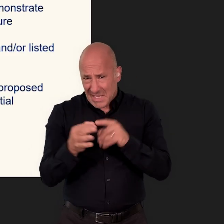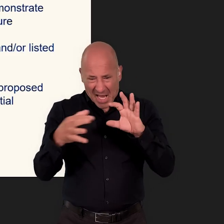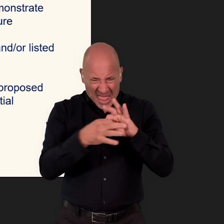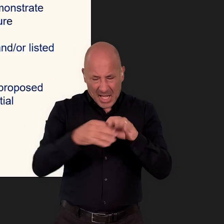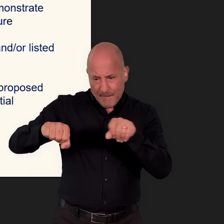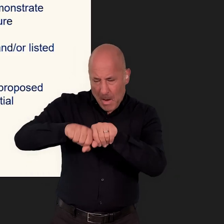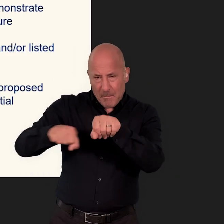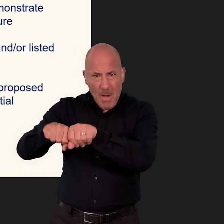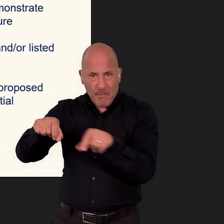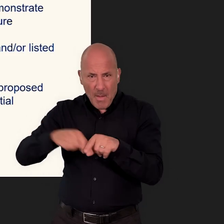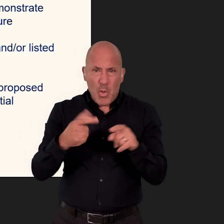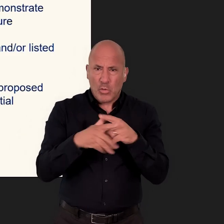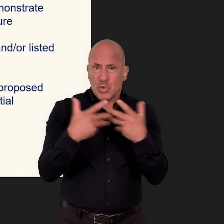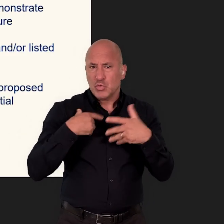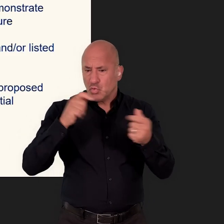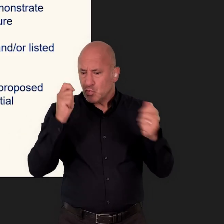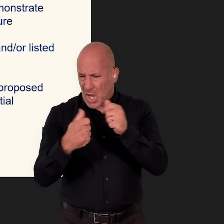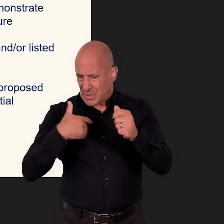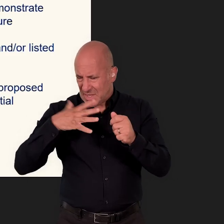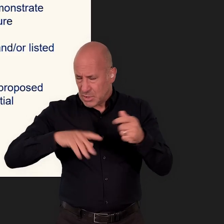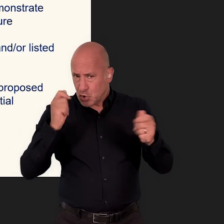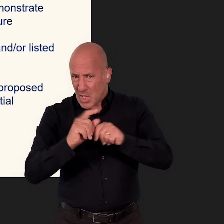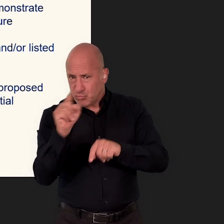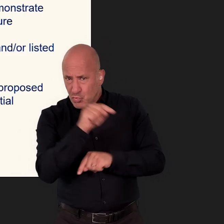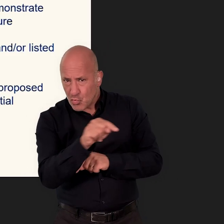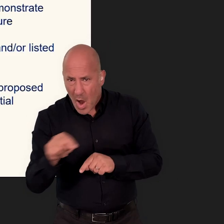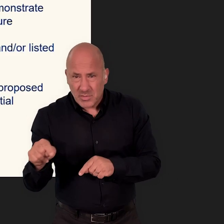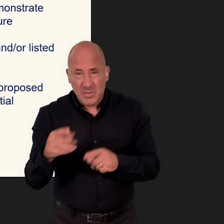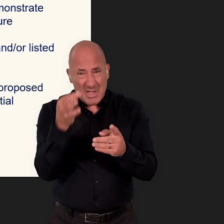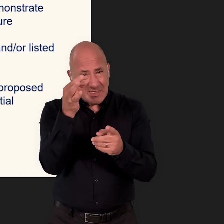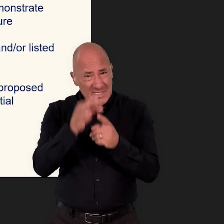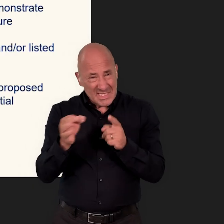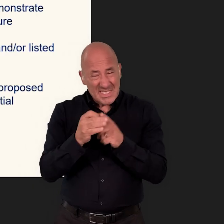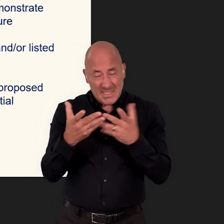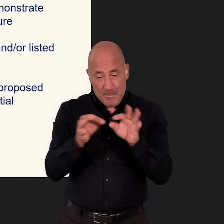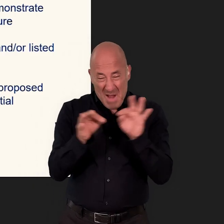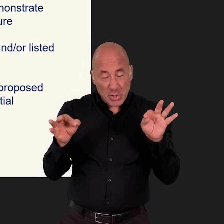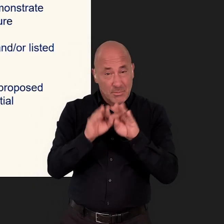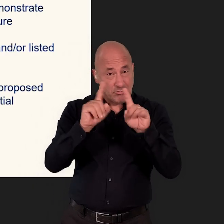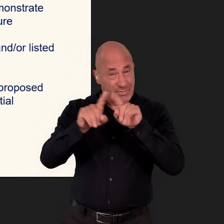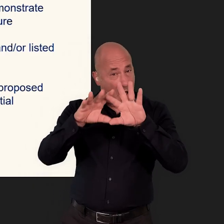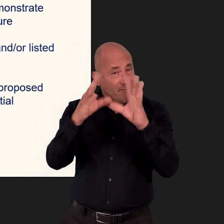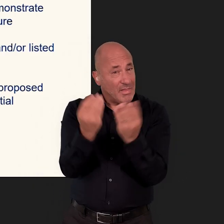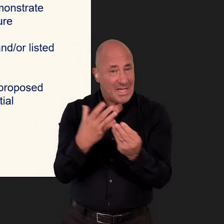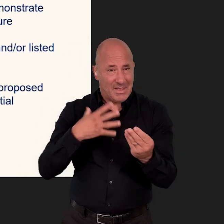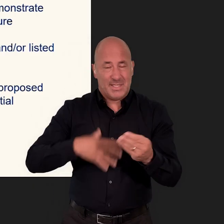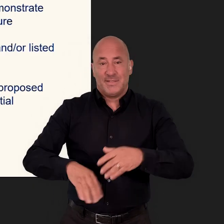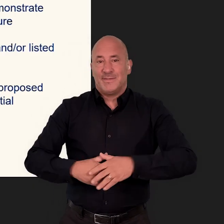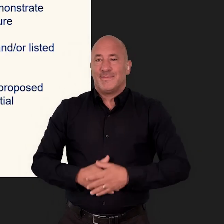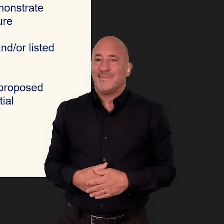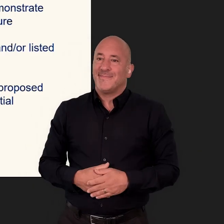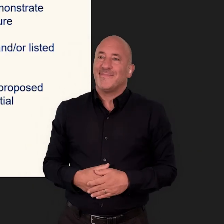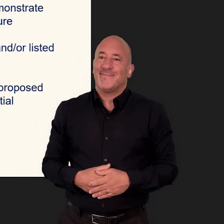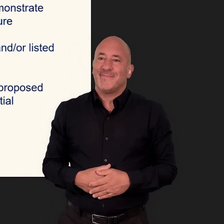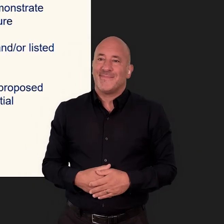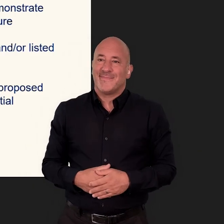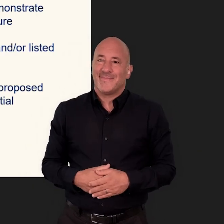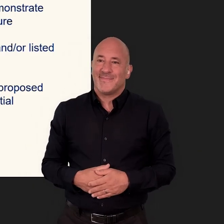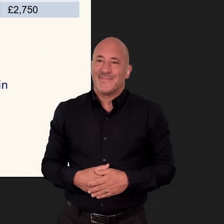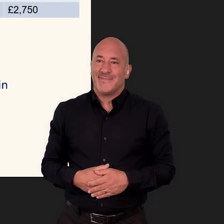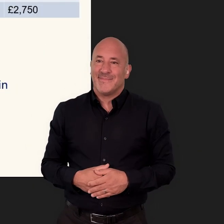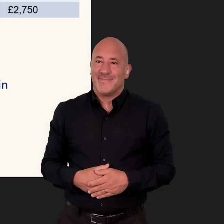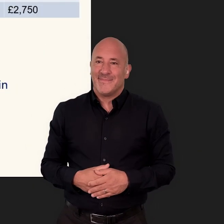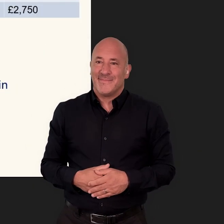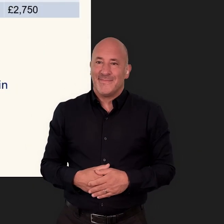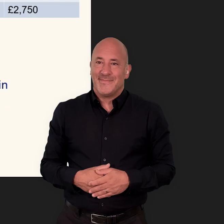utility connections or alterations should be developed and detailed to include spatial requirements.